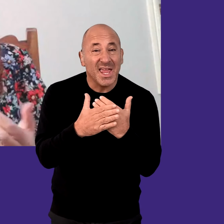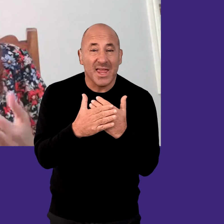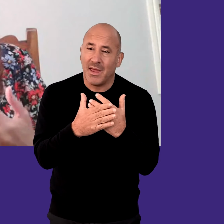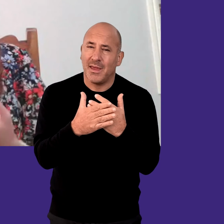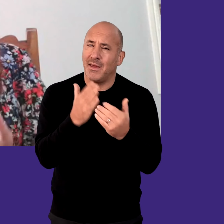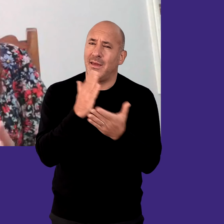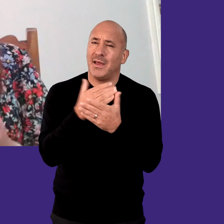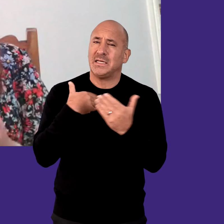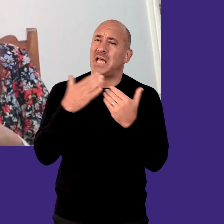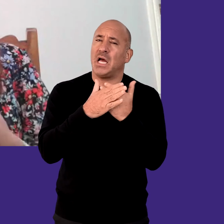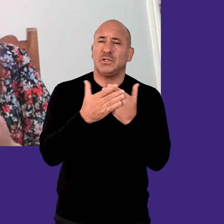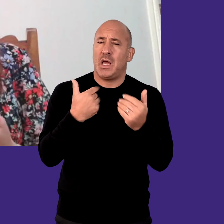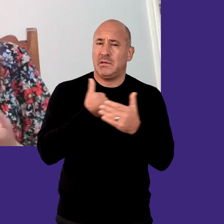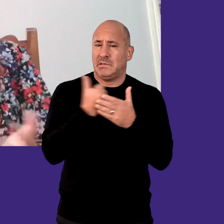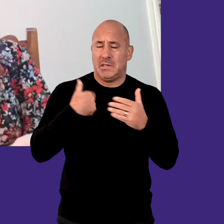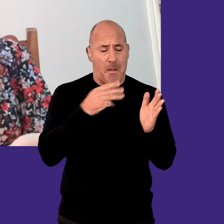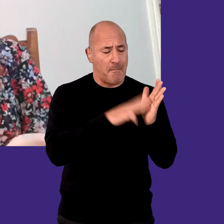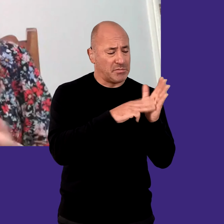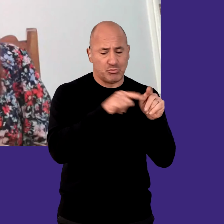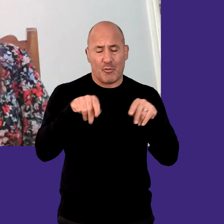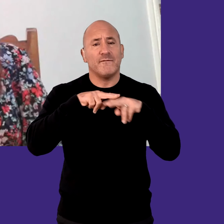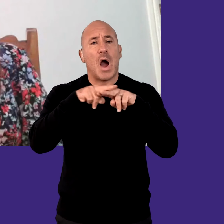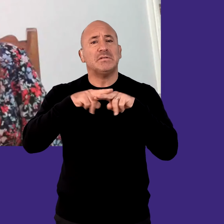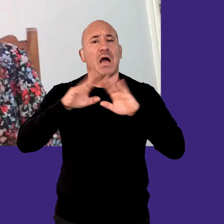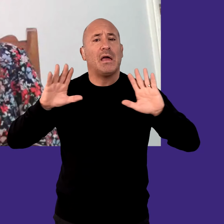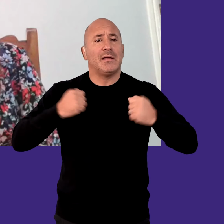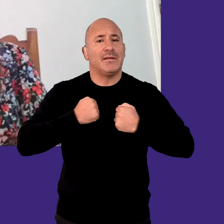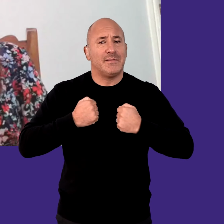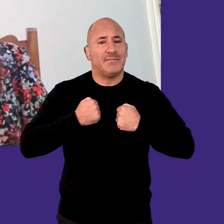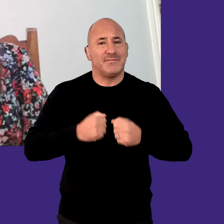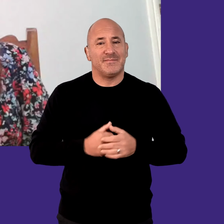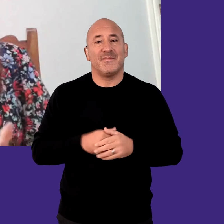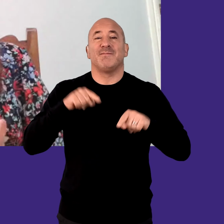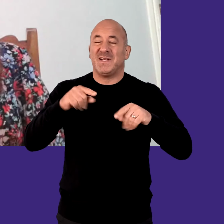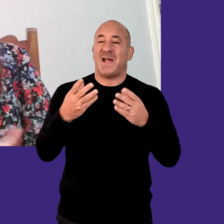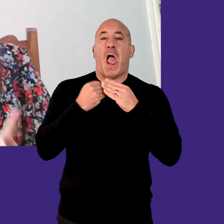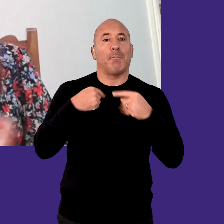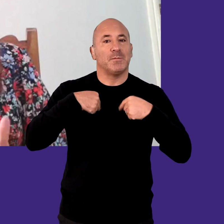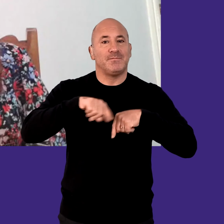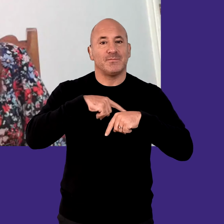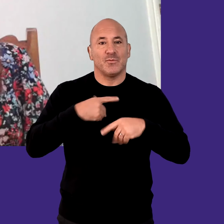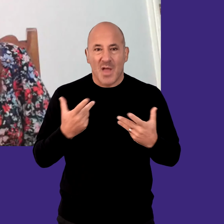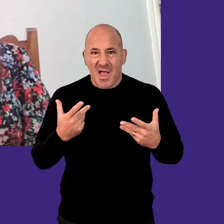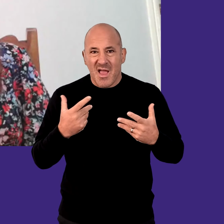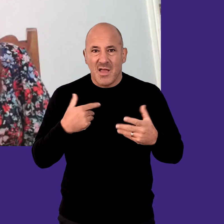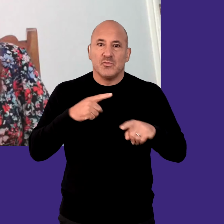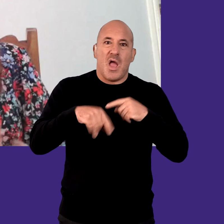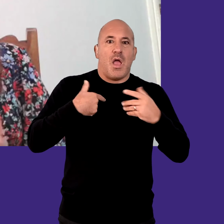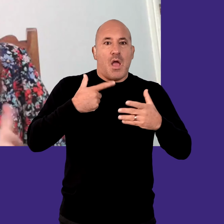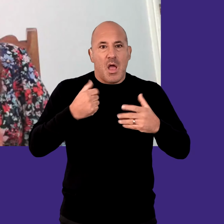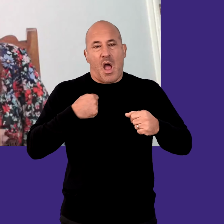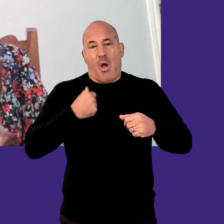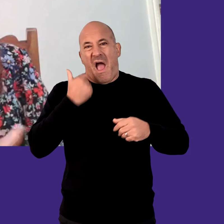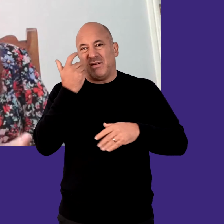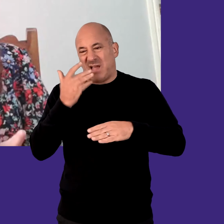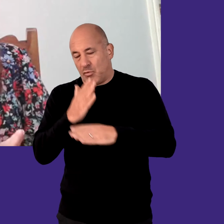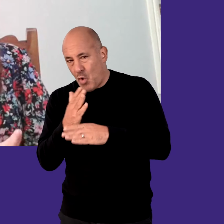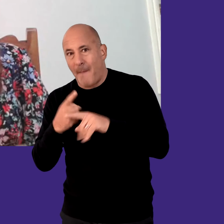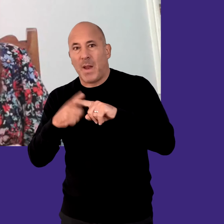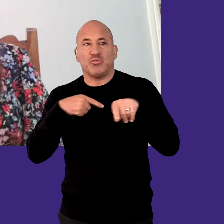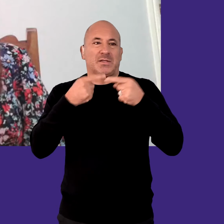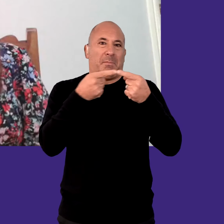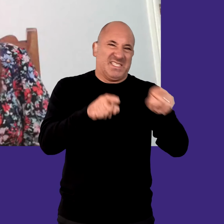well, and we don't generally do many things on a Saturday, working Monday to Friday. And I think that's just it's just helped our capacity, because we're not trying to do